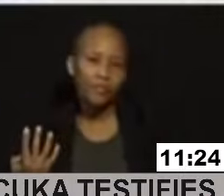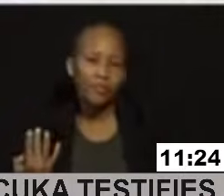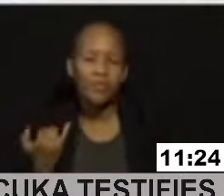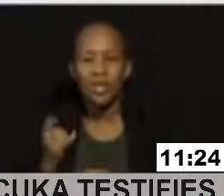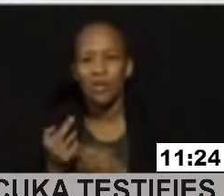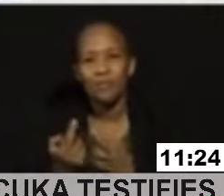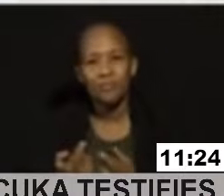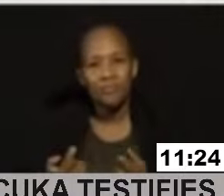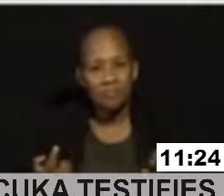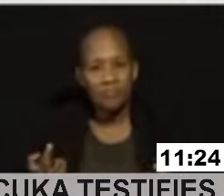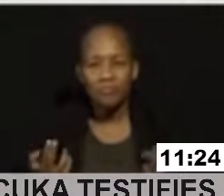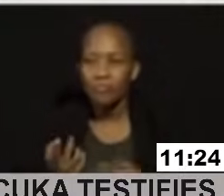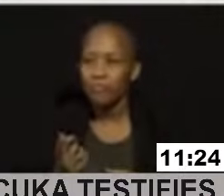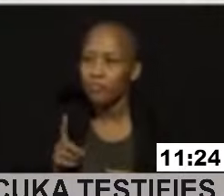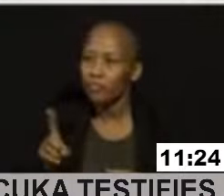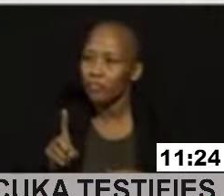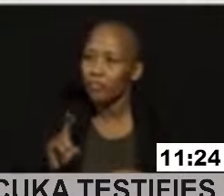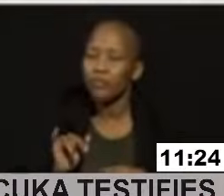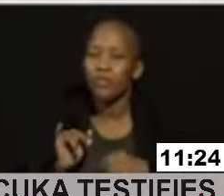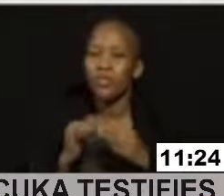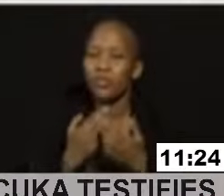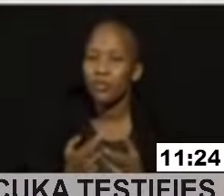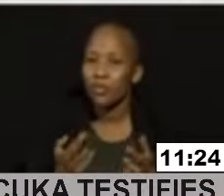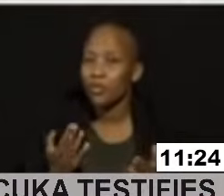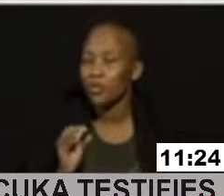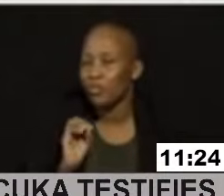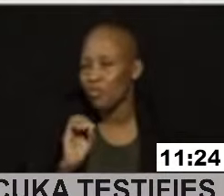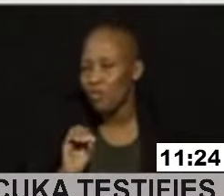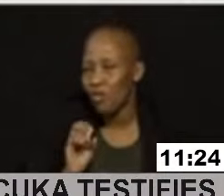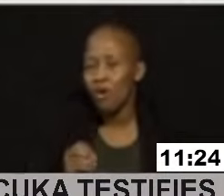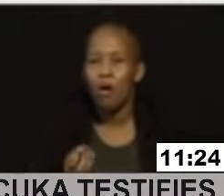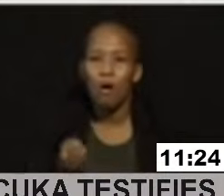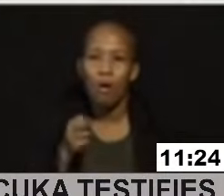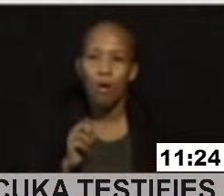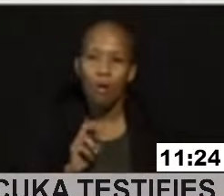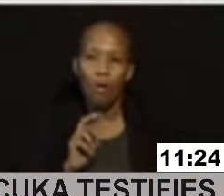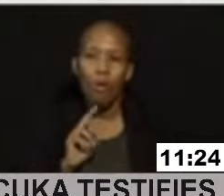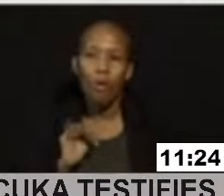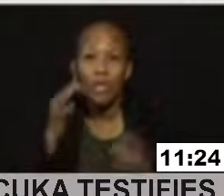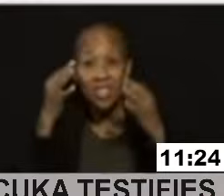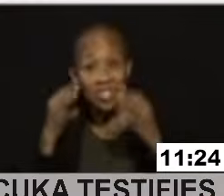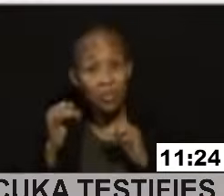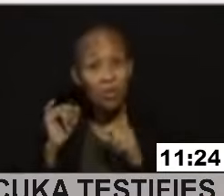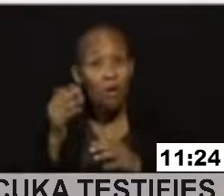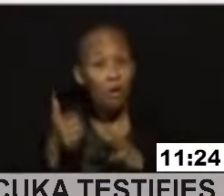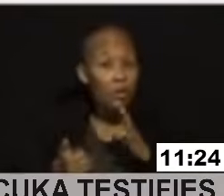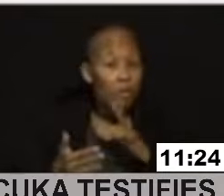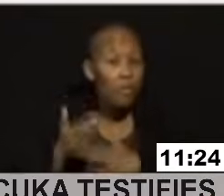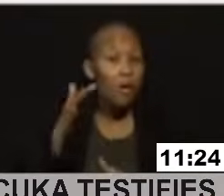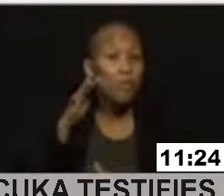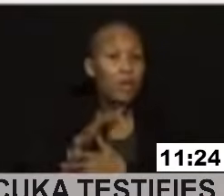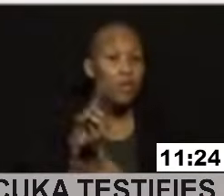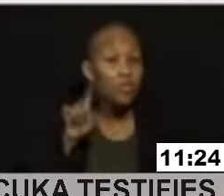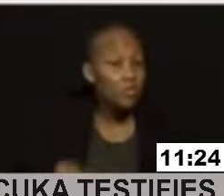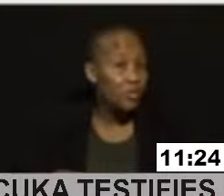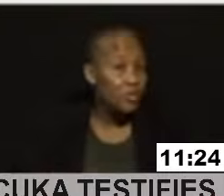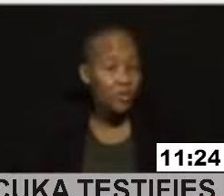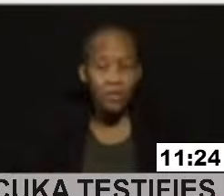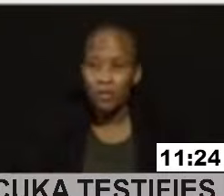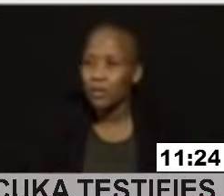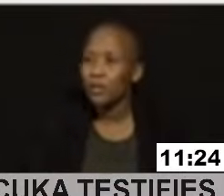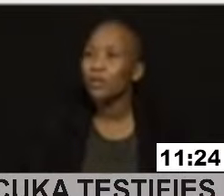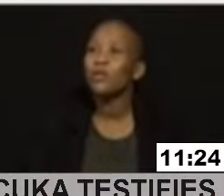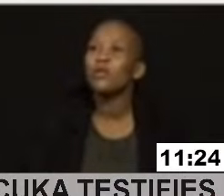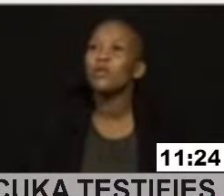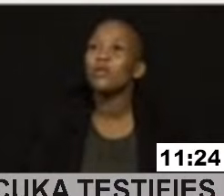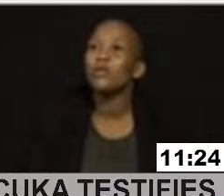How readily were resources available? How did you have to prioritize decisions? Oh yes, I mean, we really